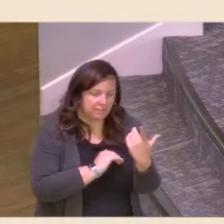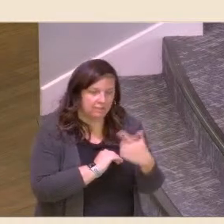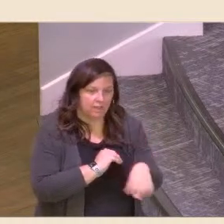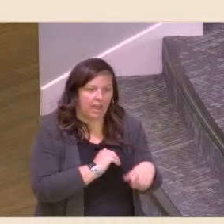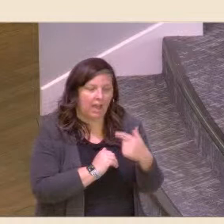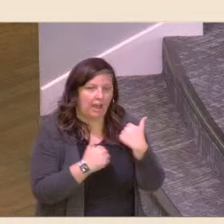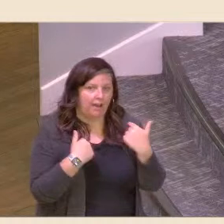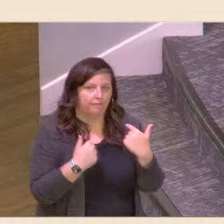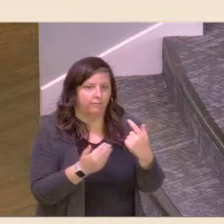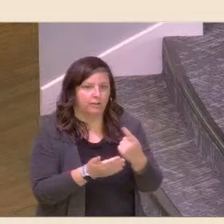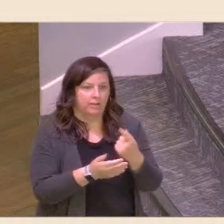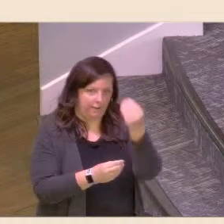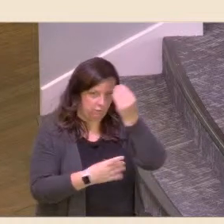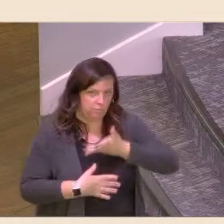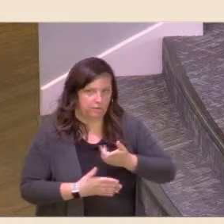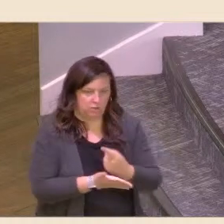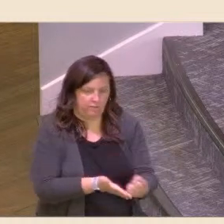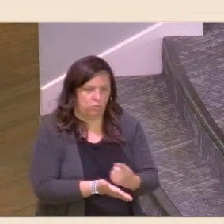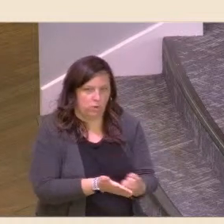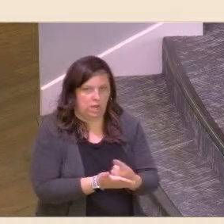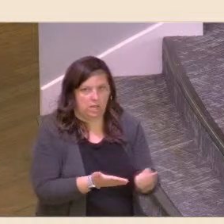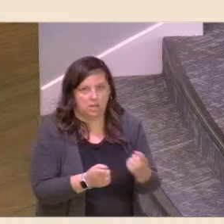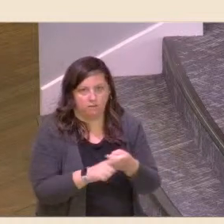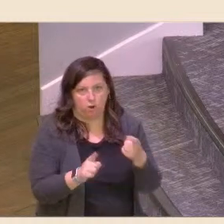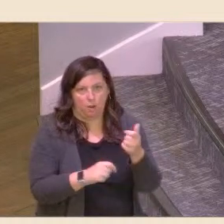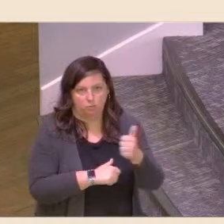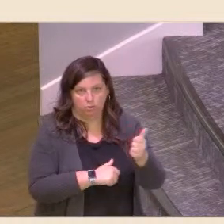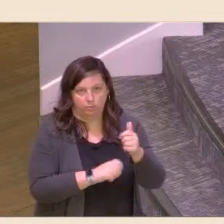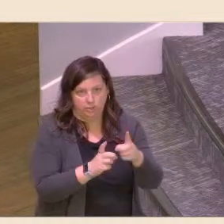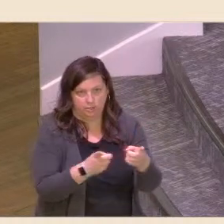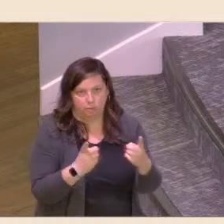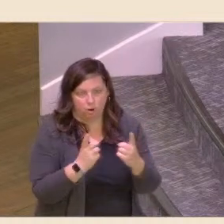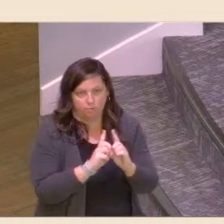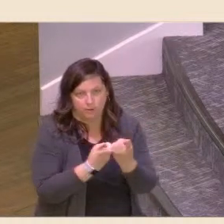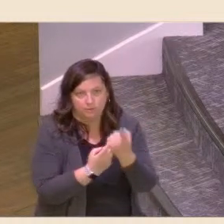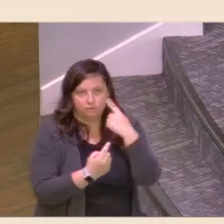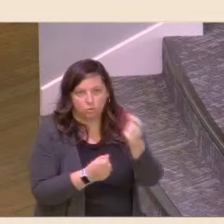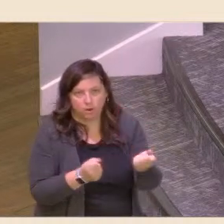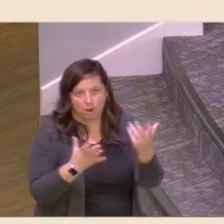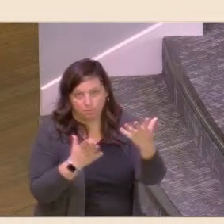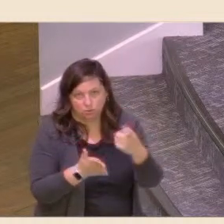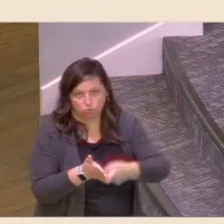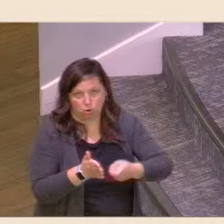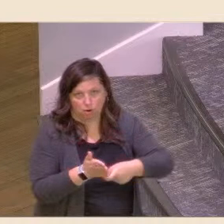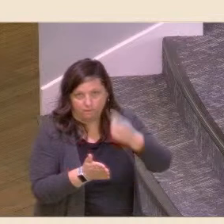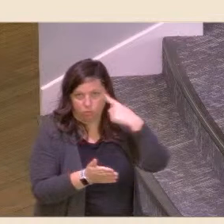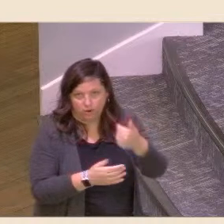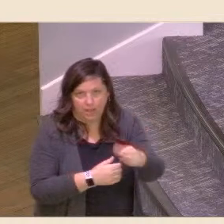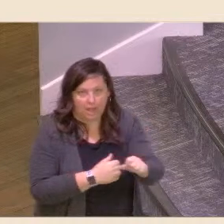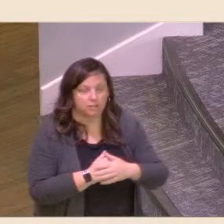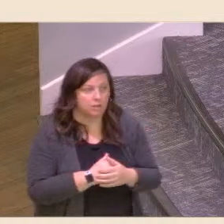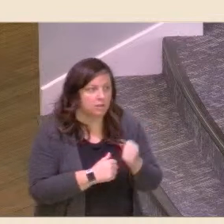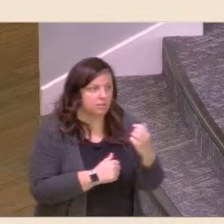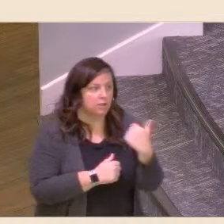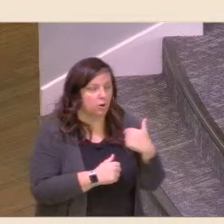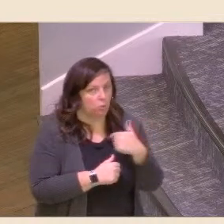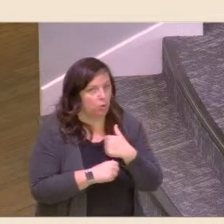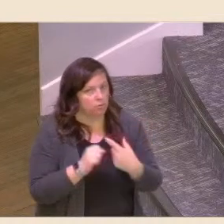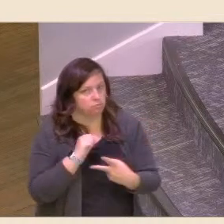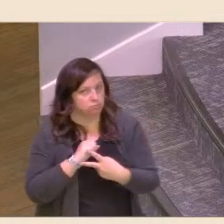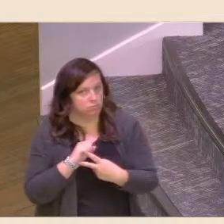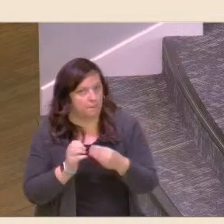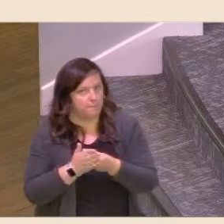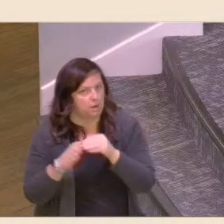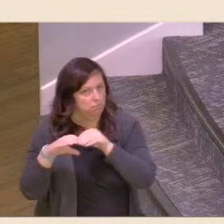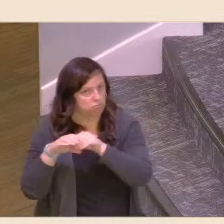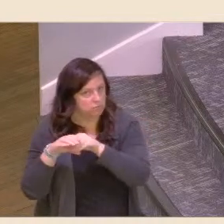much fuel is going for. And so not only did we budget more, but you'll see in a couple slides, we also added some to our contingency just in case it